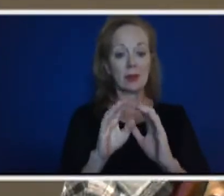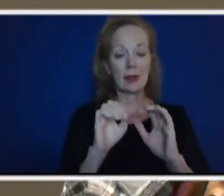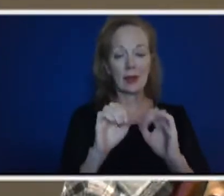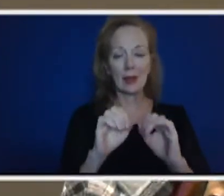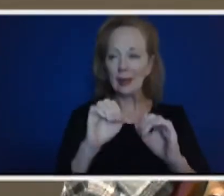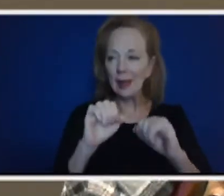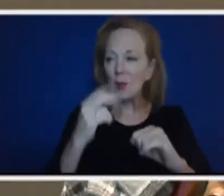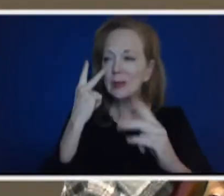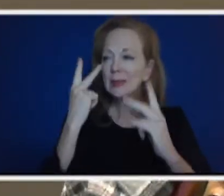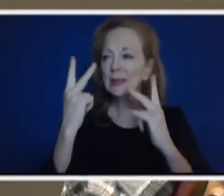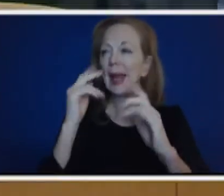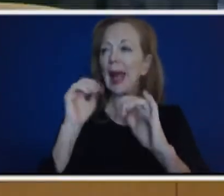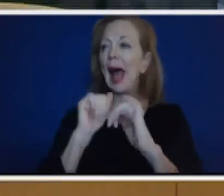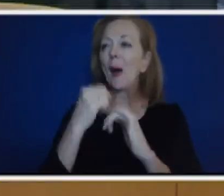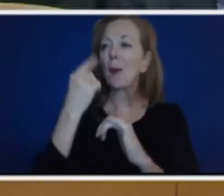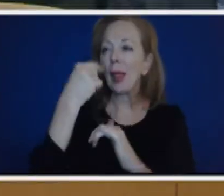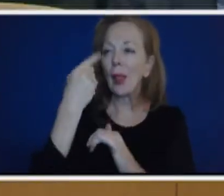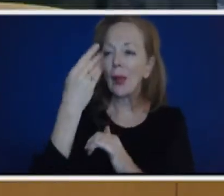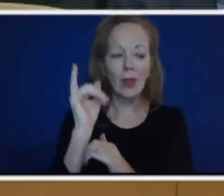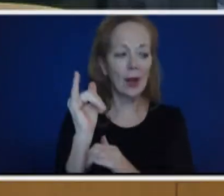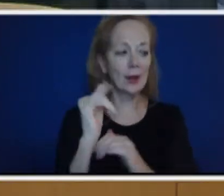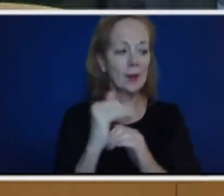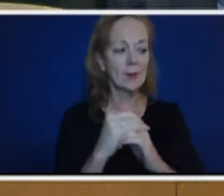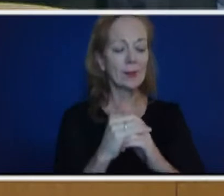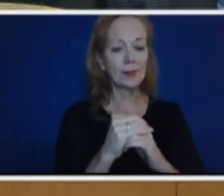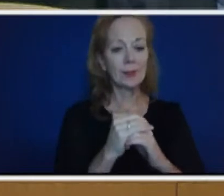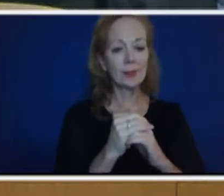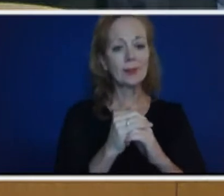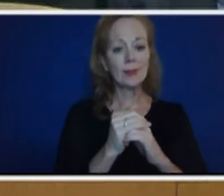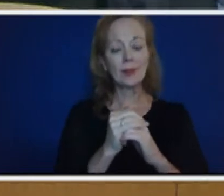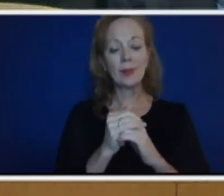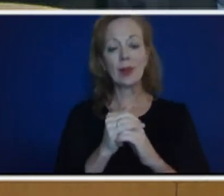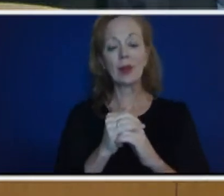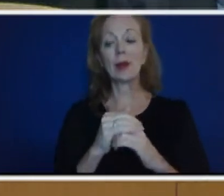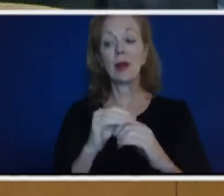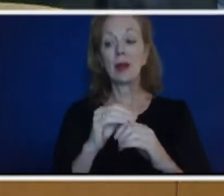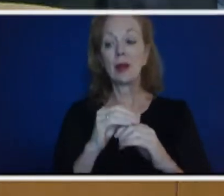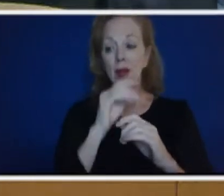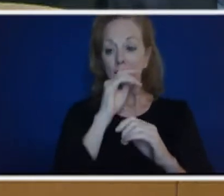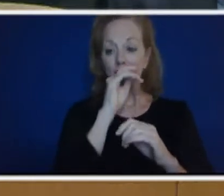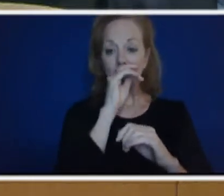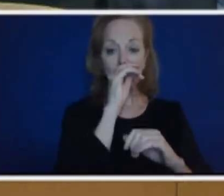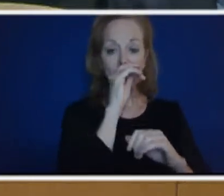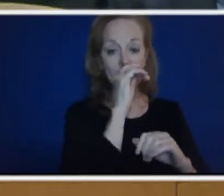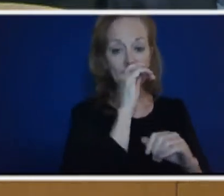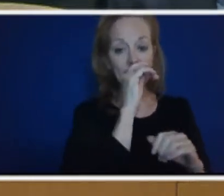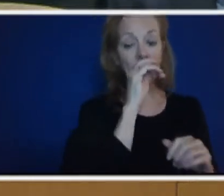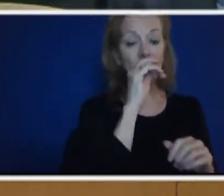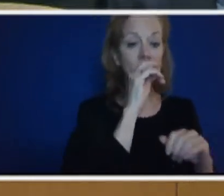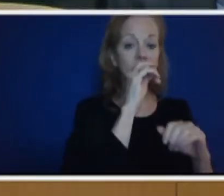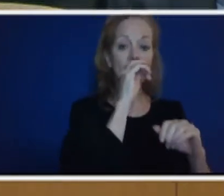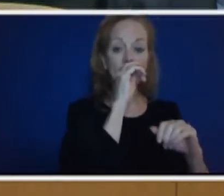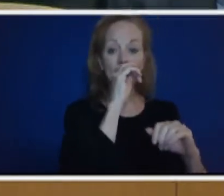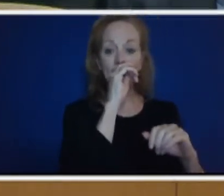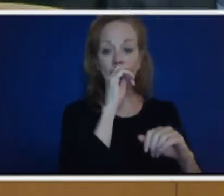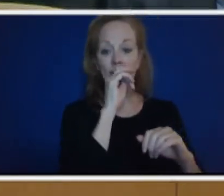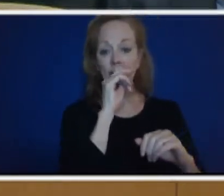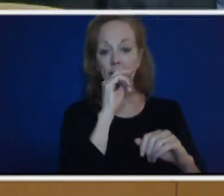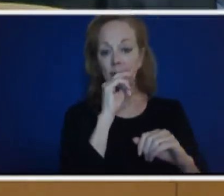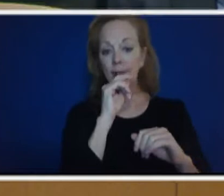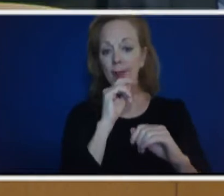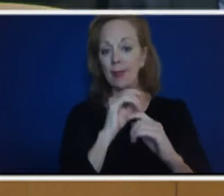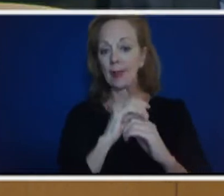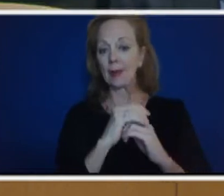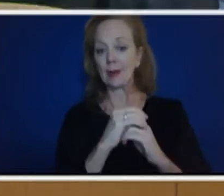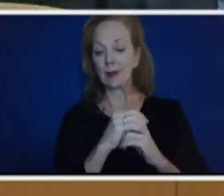would look? We can try. The photos she has, and we'll follow up, are probably the best because they're from her property. And I think she's